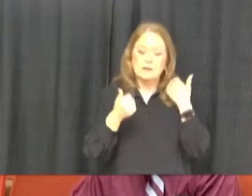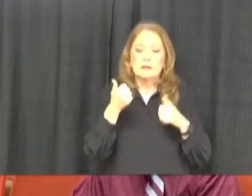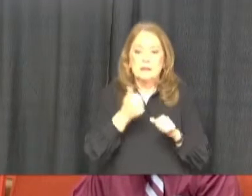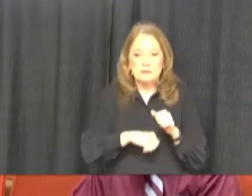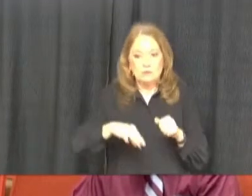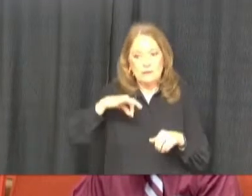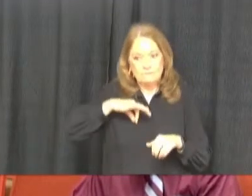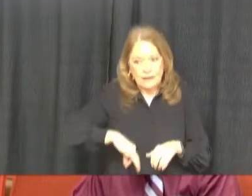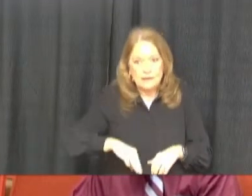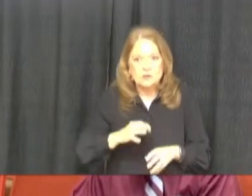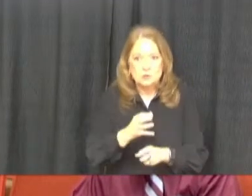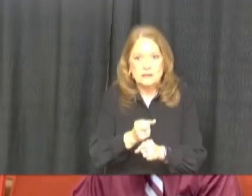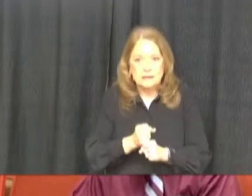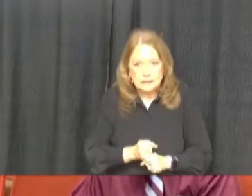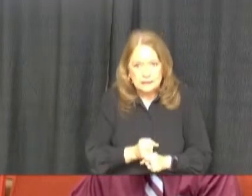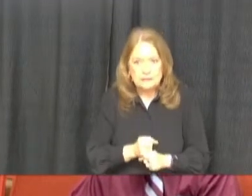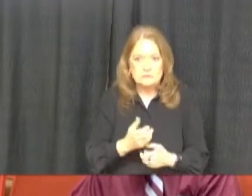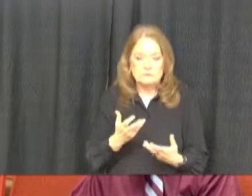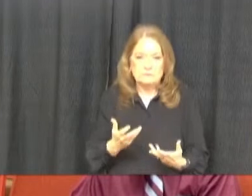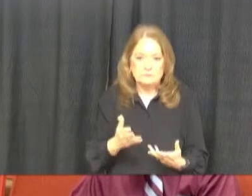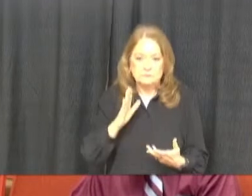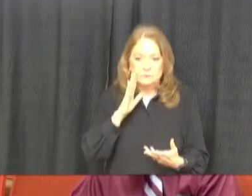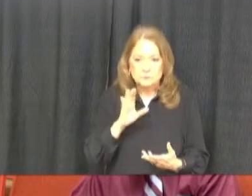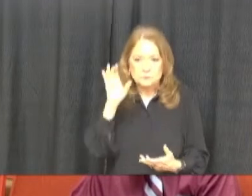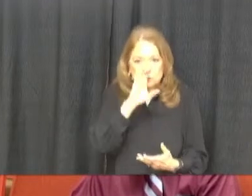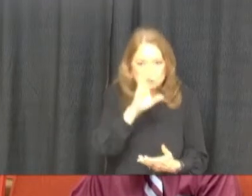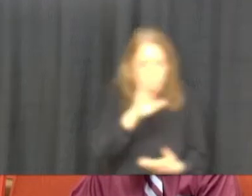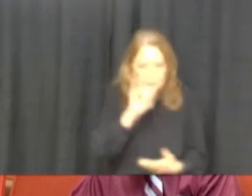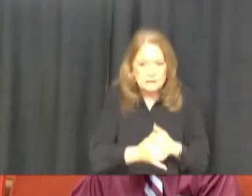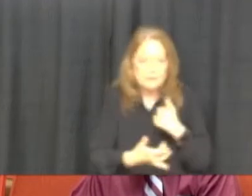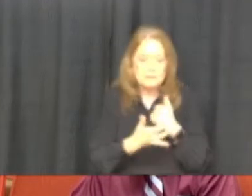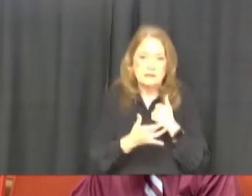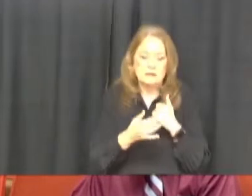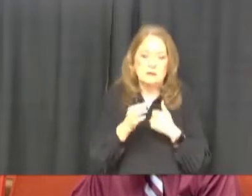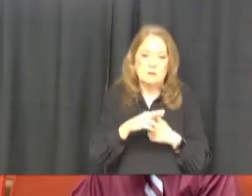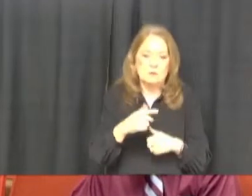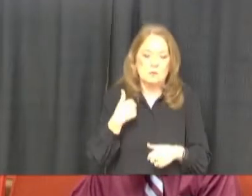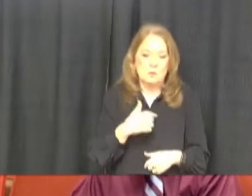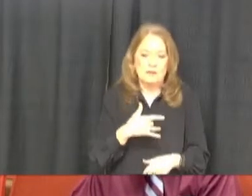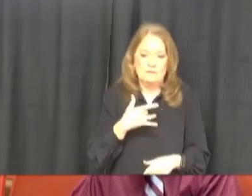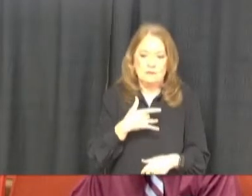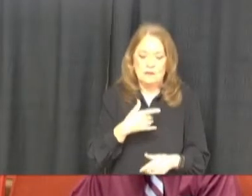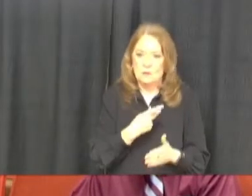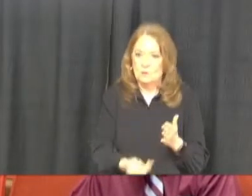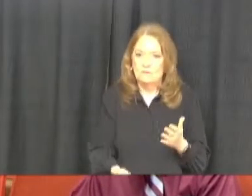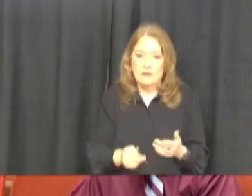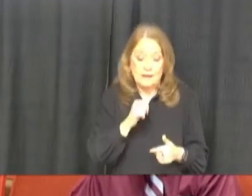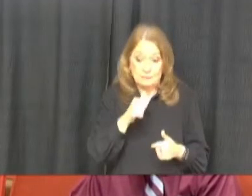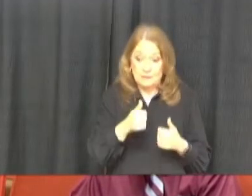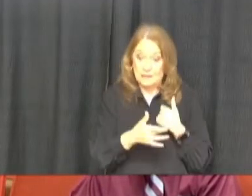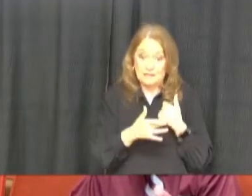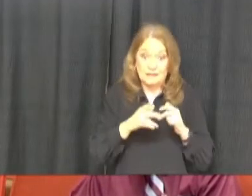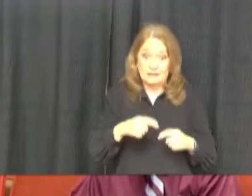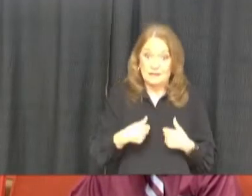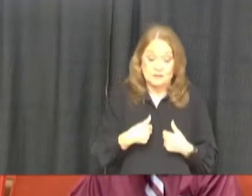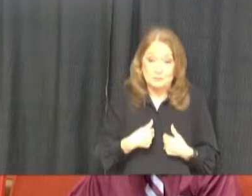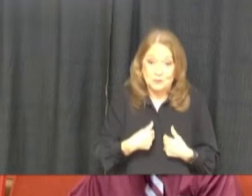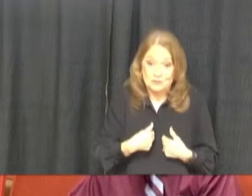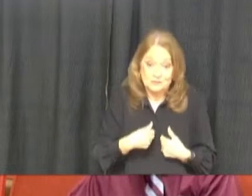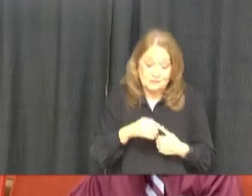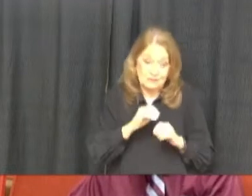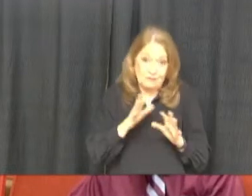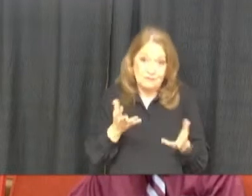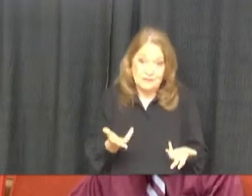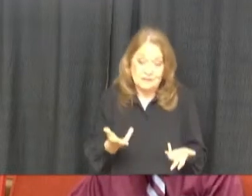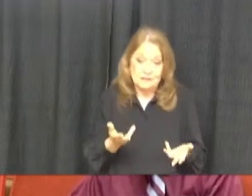that we can get, we will seek that technology, or we feel like we're failing. I'm not a technology person,